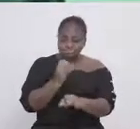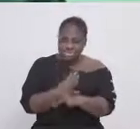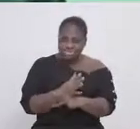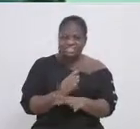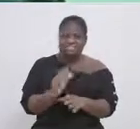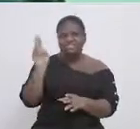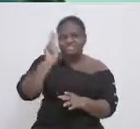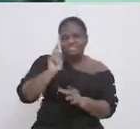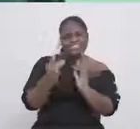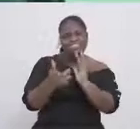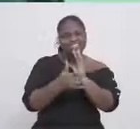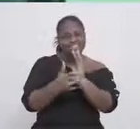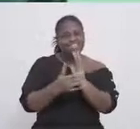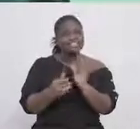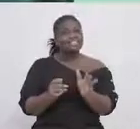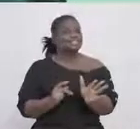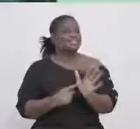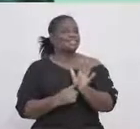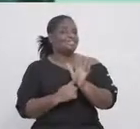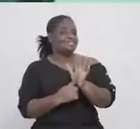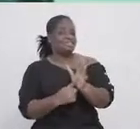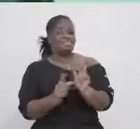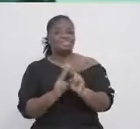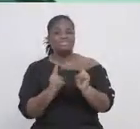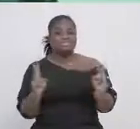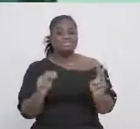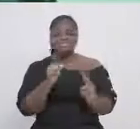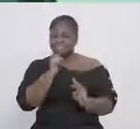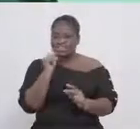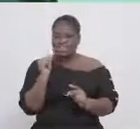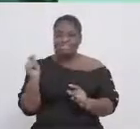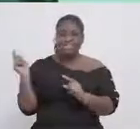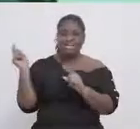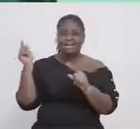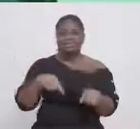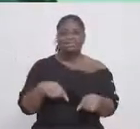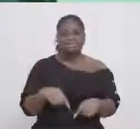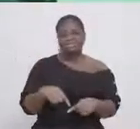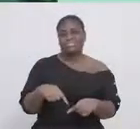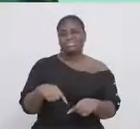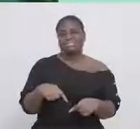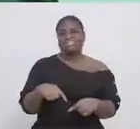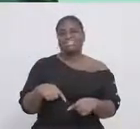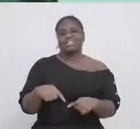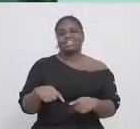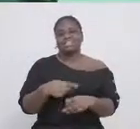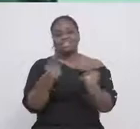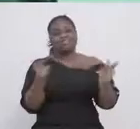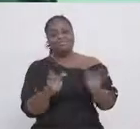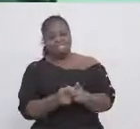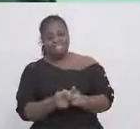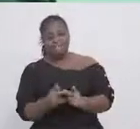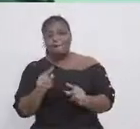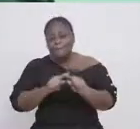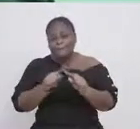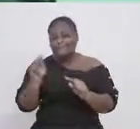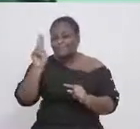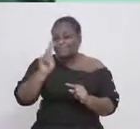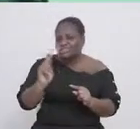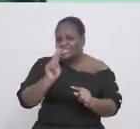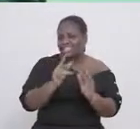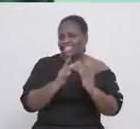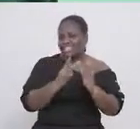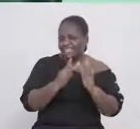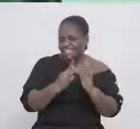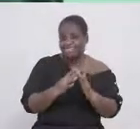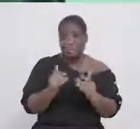use technology in the show so that you don't have to have them come into the studio. We want to talk to them using the internet. So sometimes we do